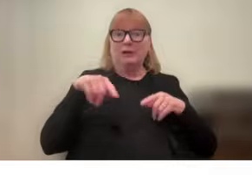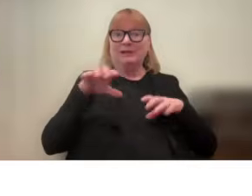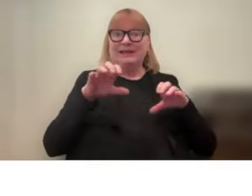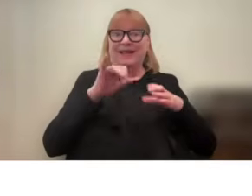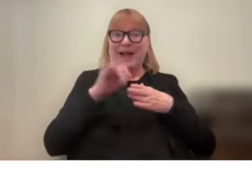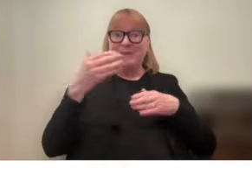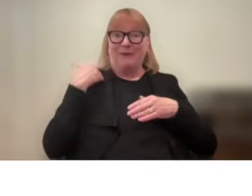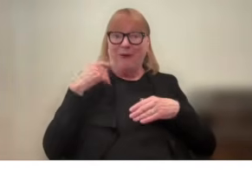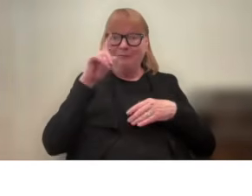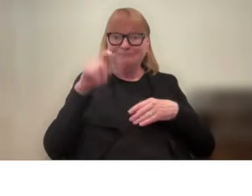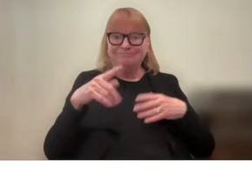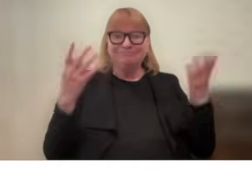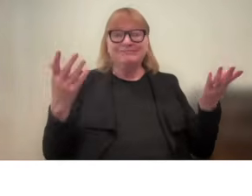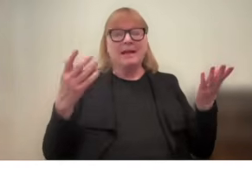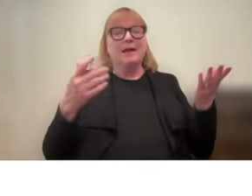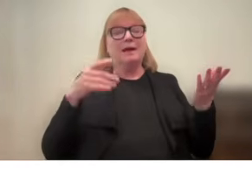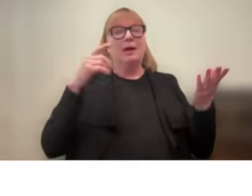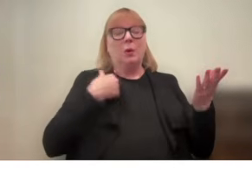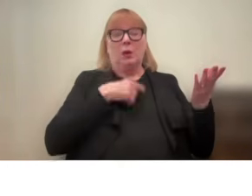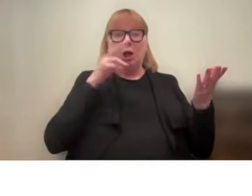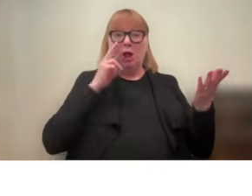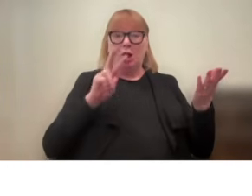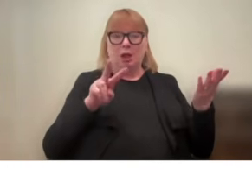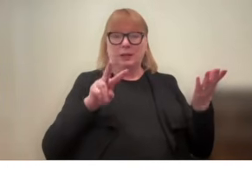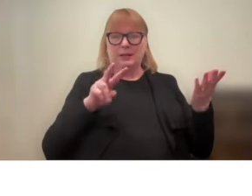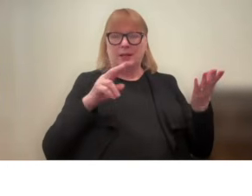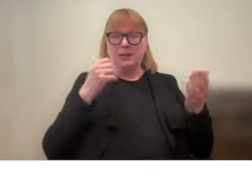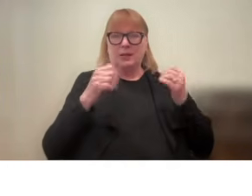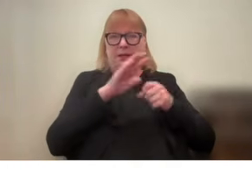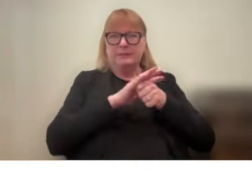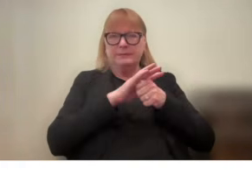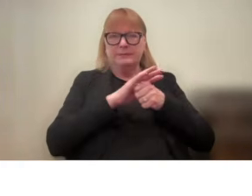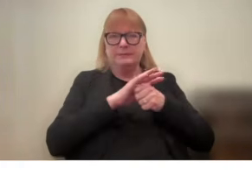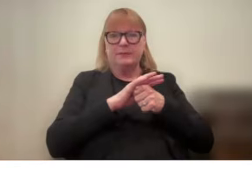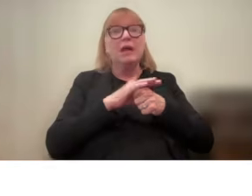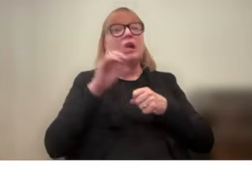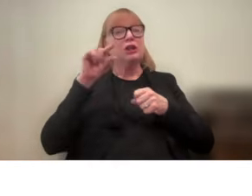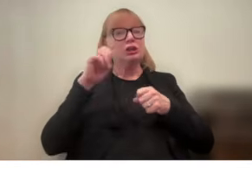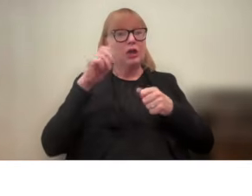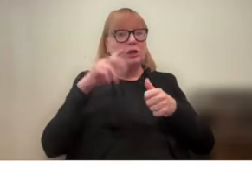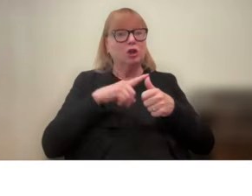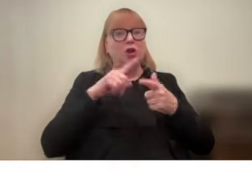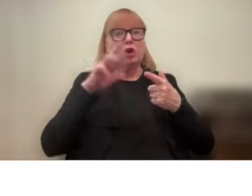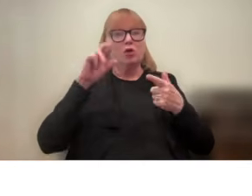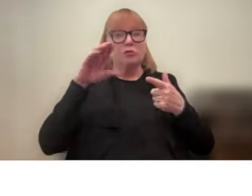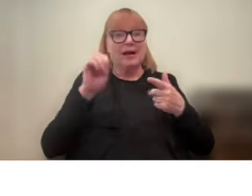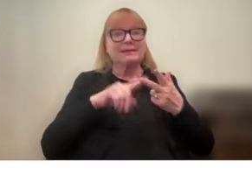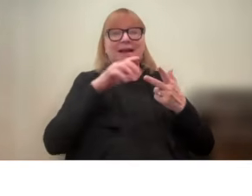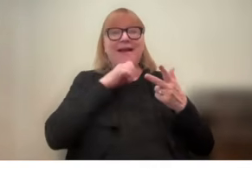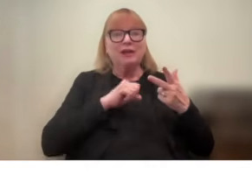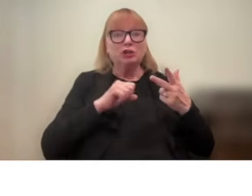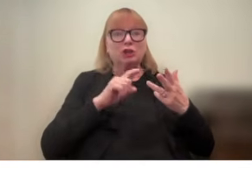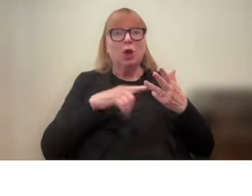before. So when we're looking here, what are we noticing? So obviously the gender, the race,